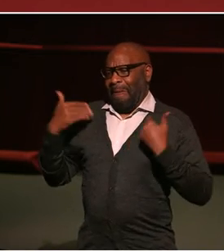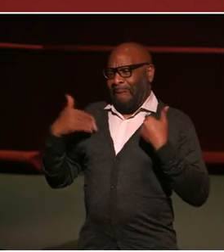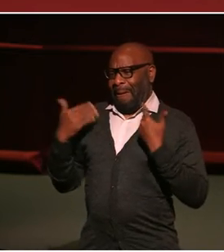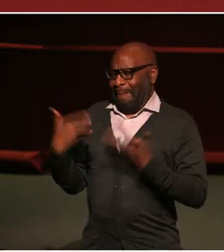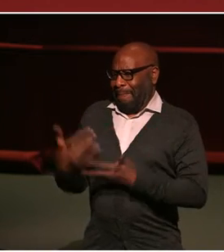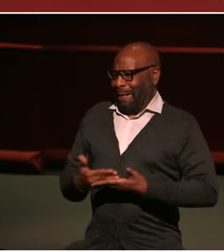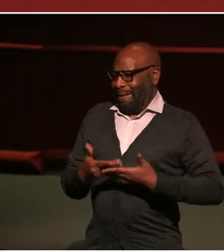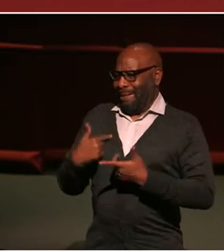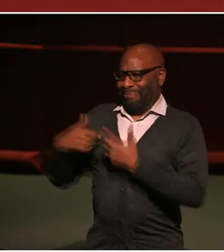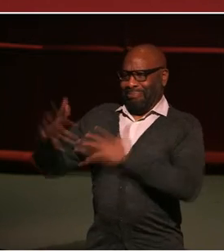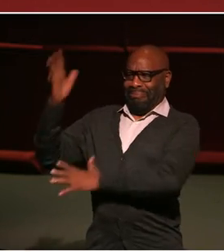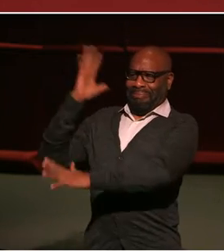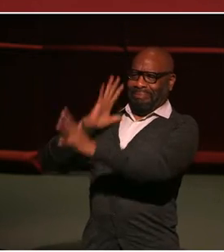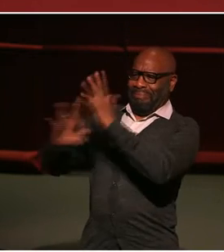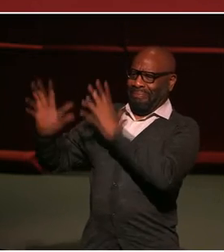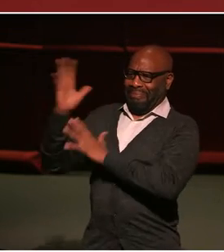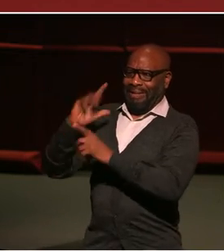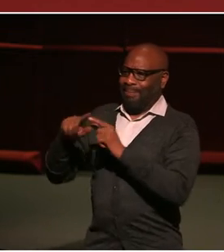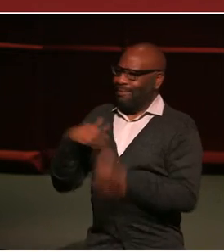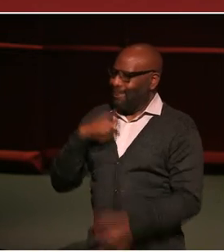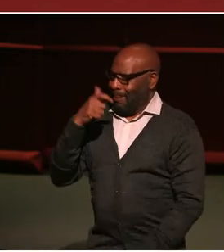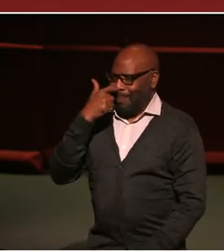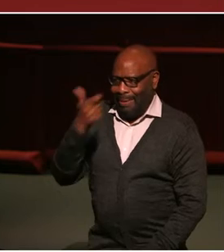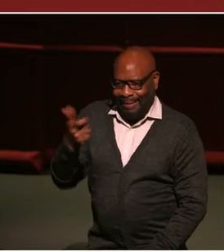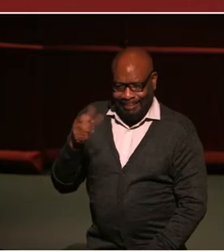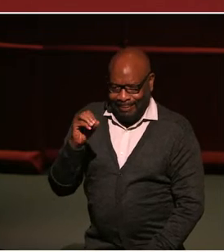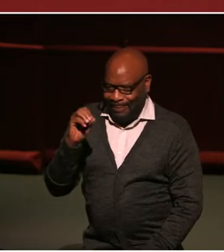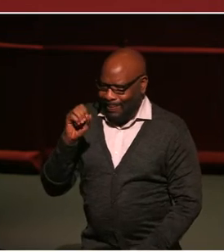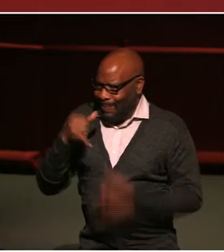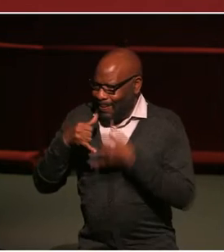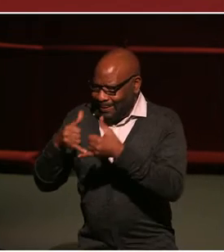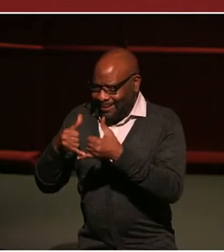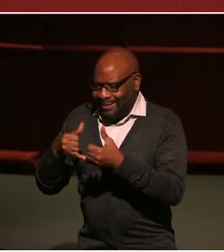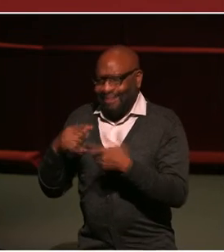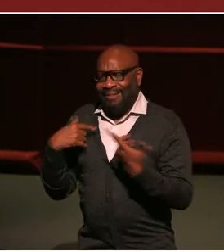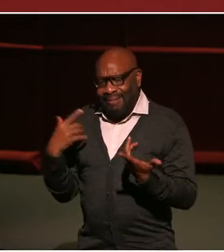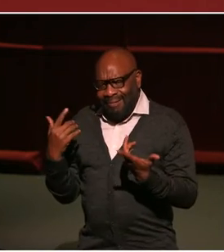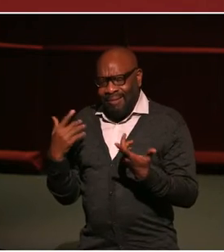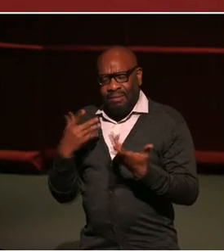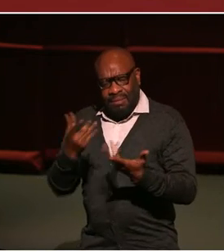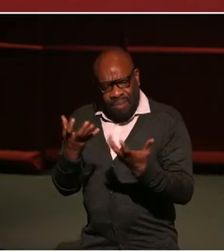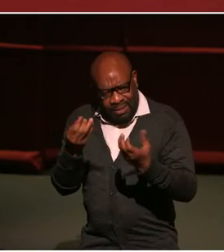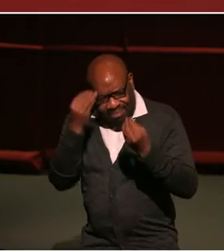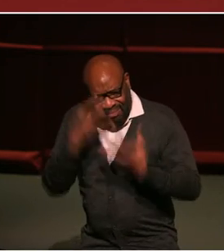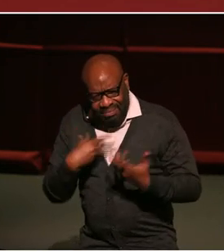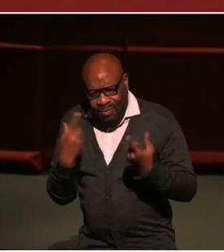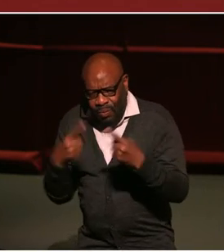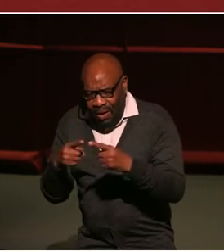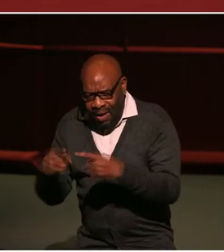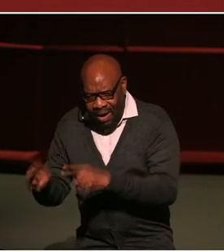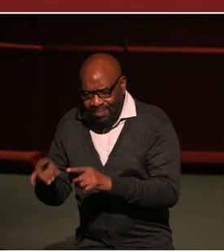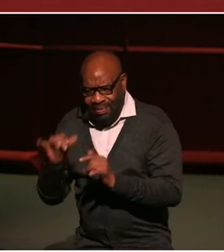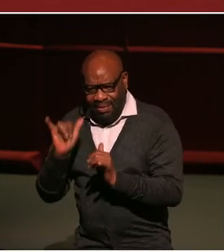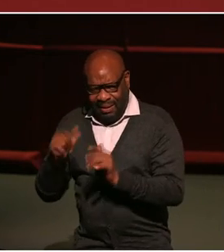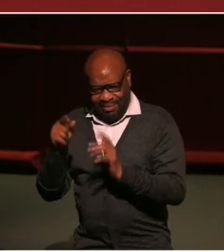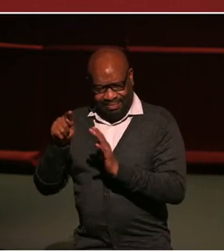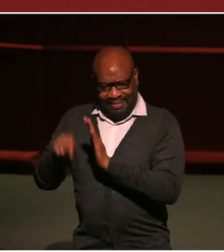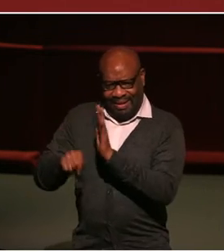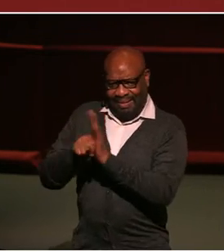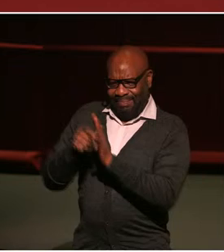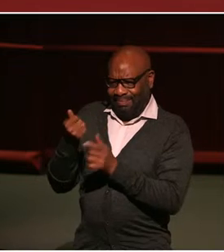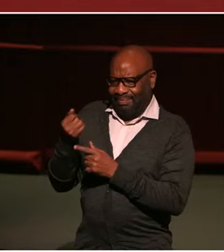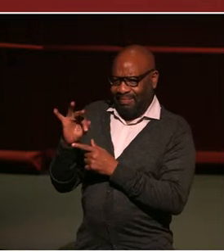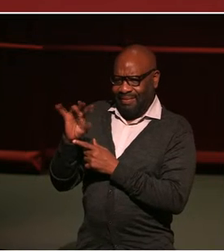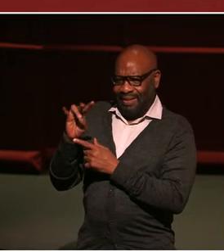doing other things instead of watching the Oscars? But tell us what was going on and what was happening in 1973 that was all led up to